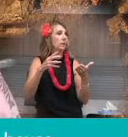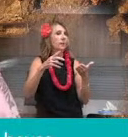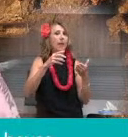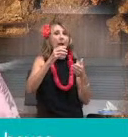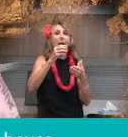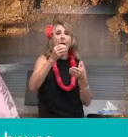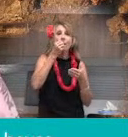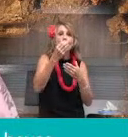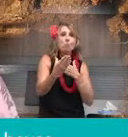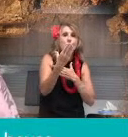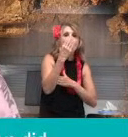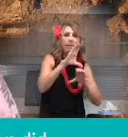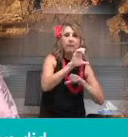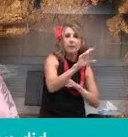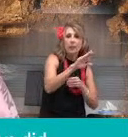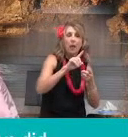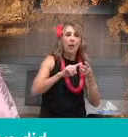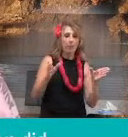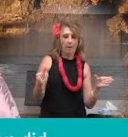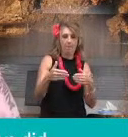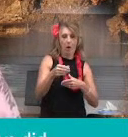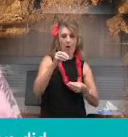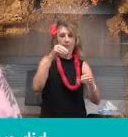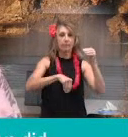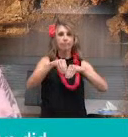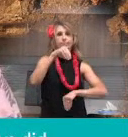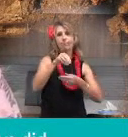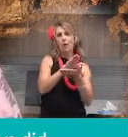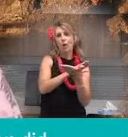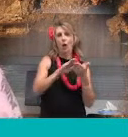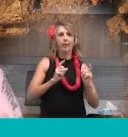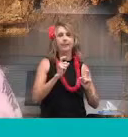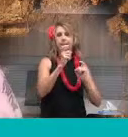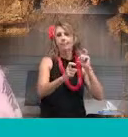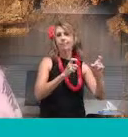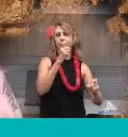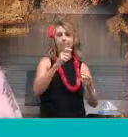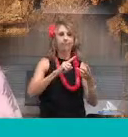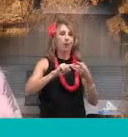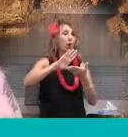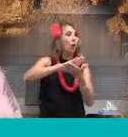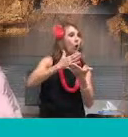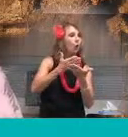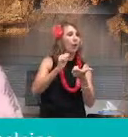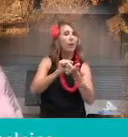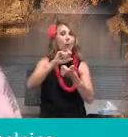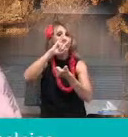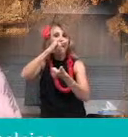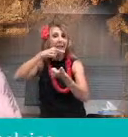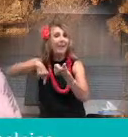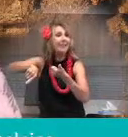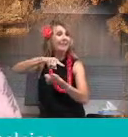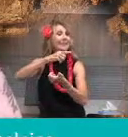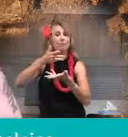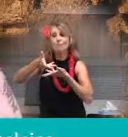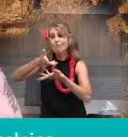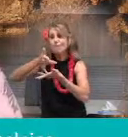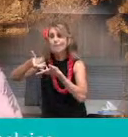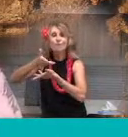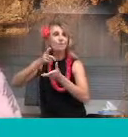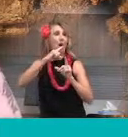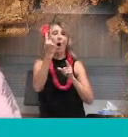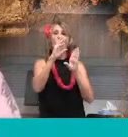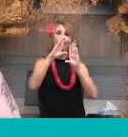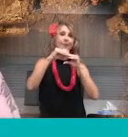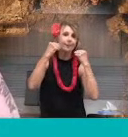clubs to kindness boxes to cooking with kids, Kathy always did everything with a smile. She was always willing to lend a